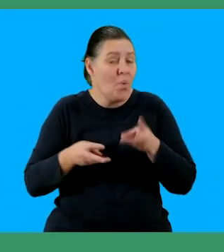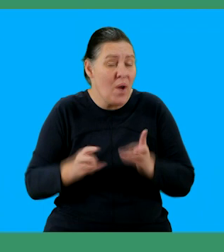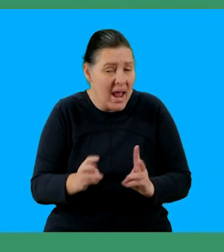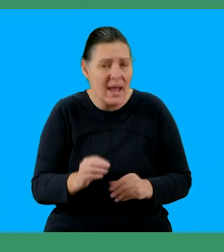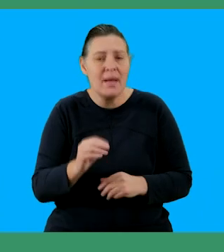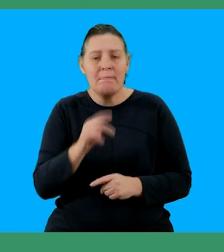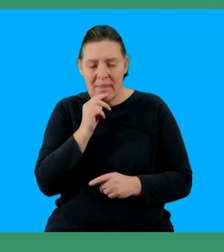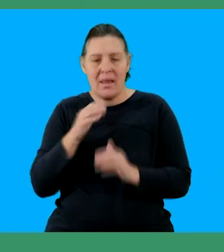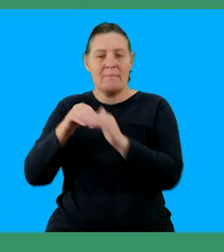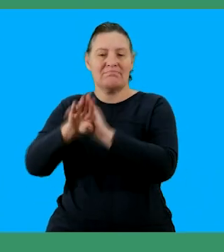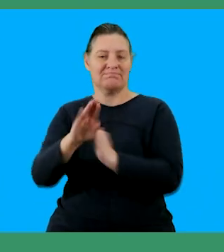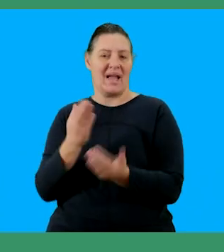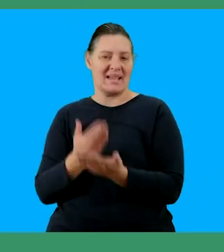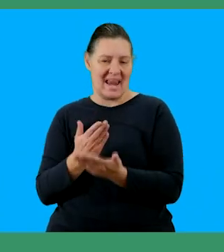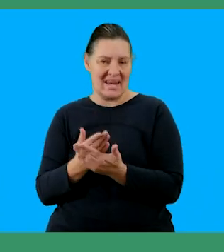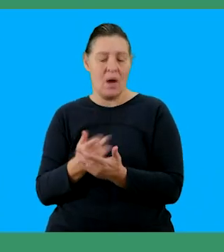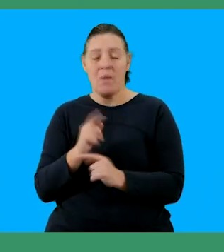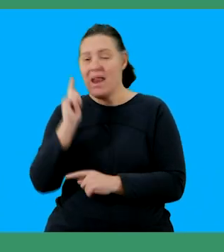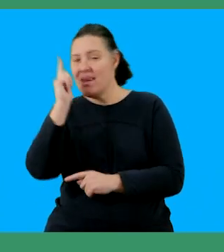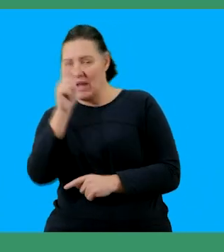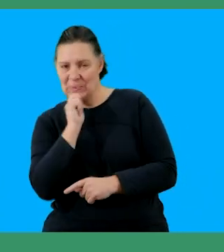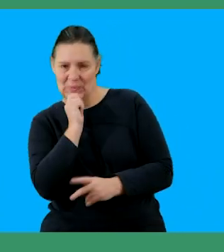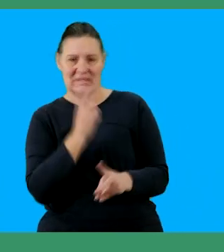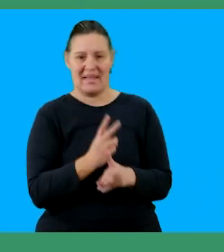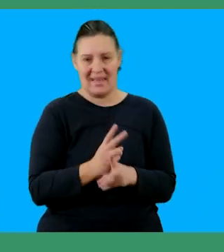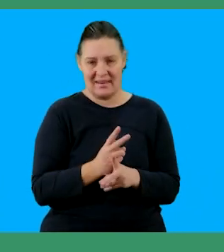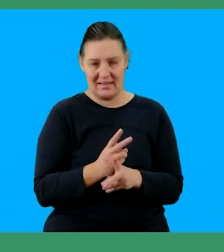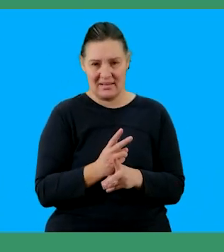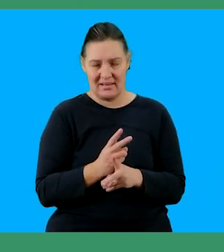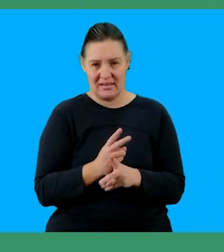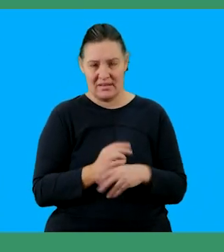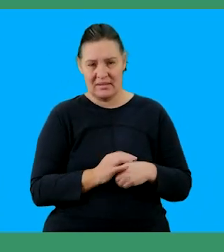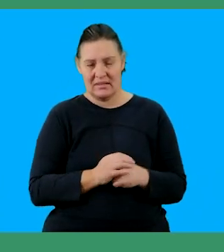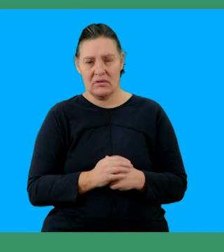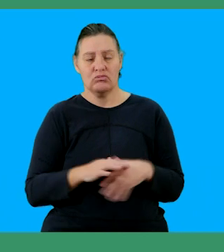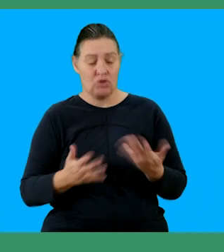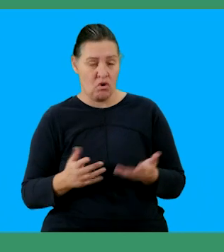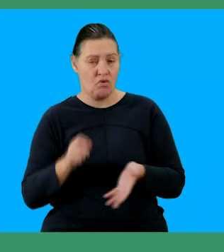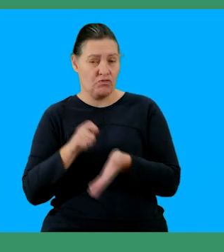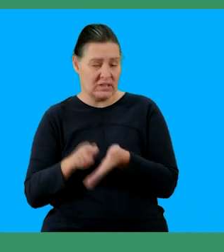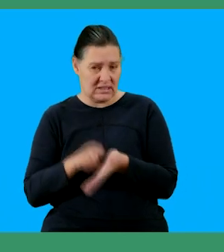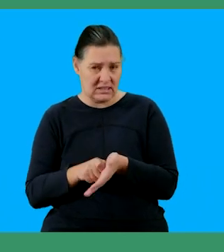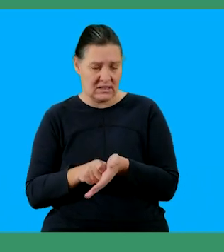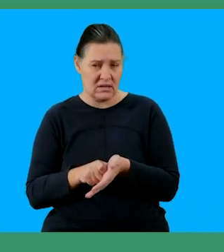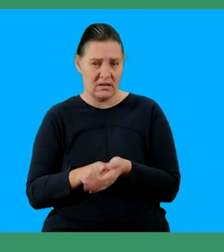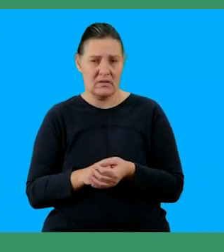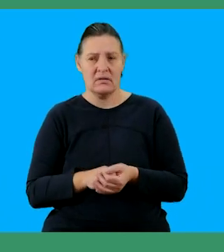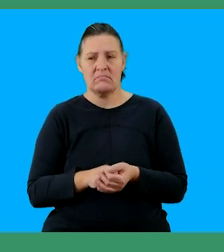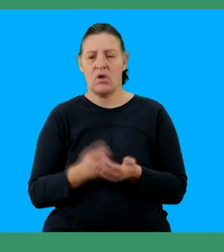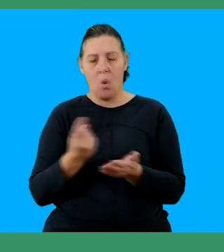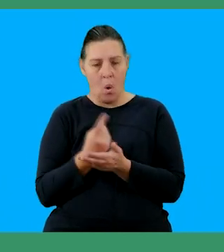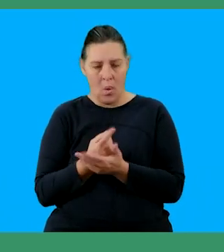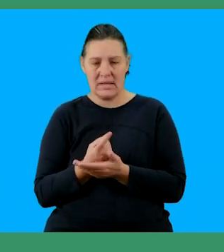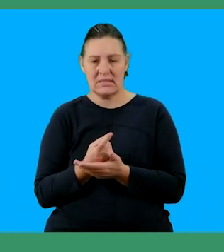format can be stored for later presentation. So if it's written, you can